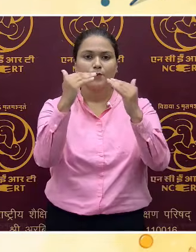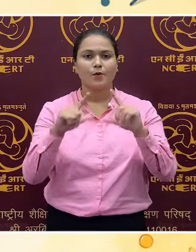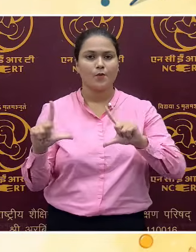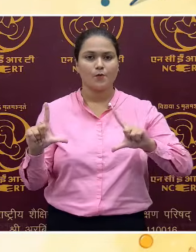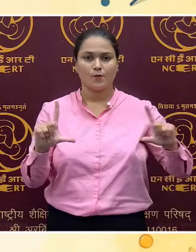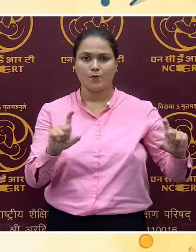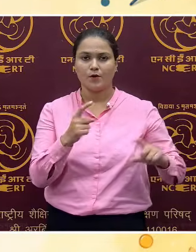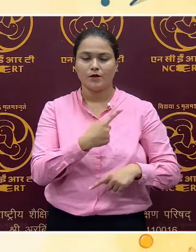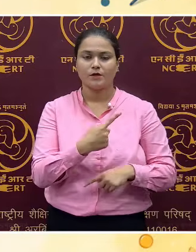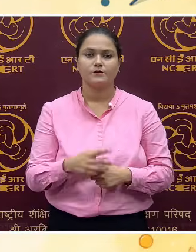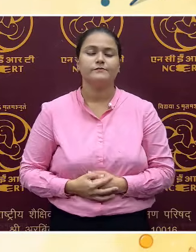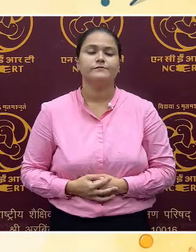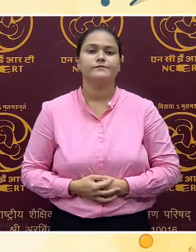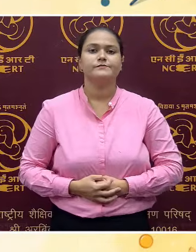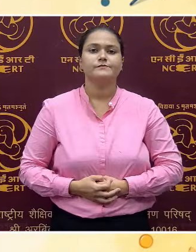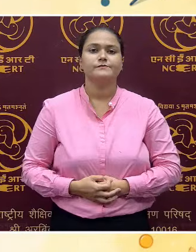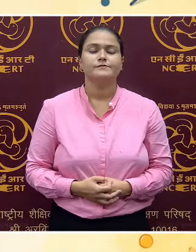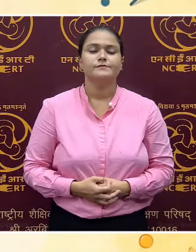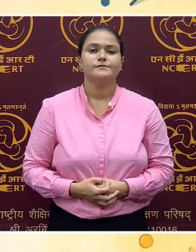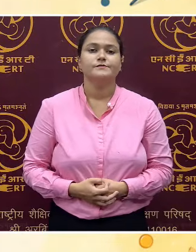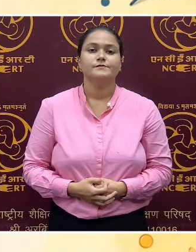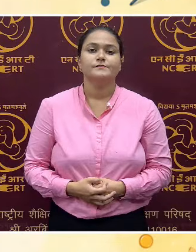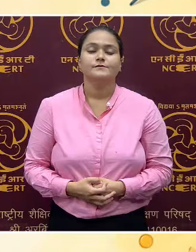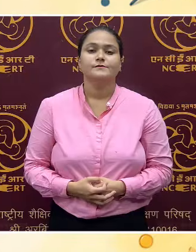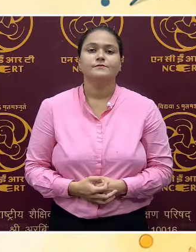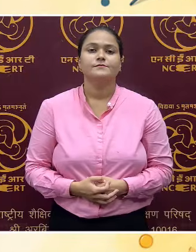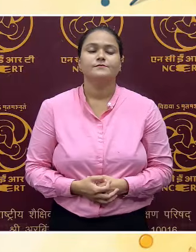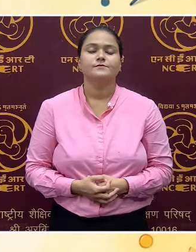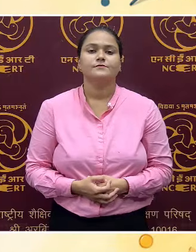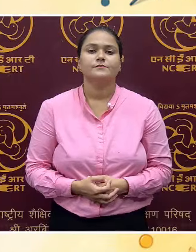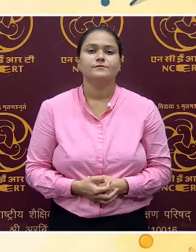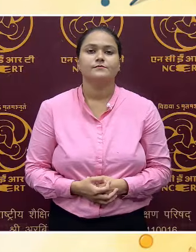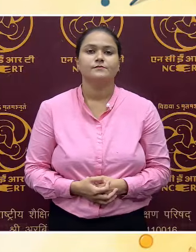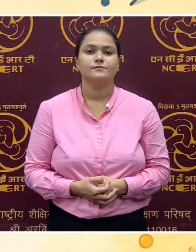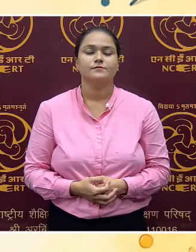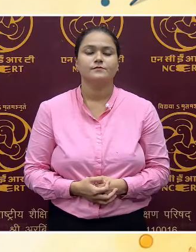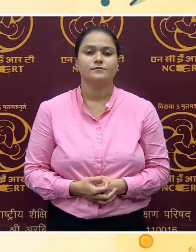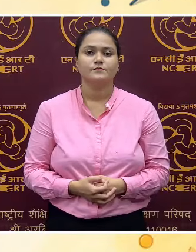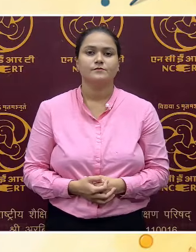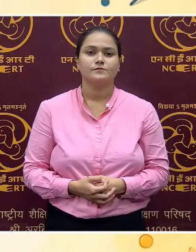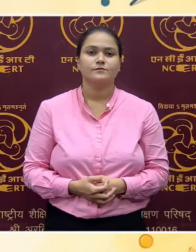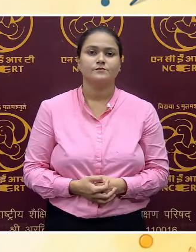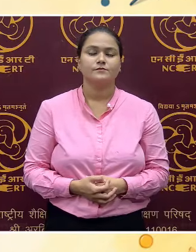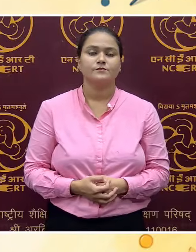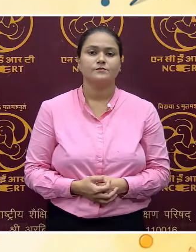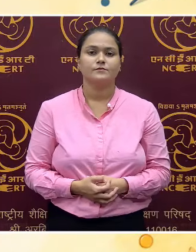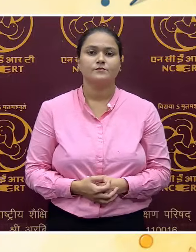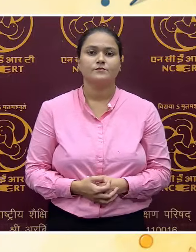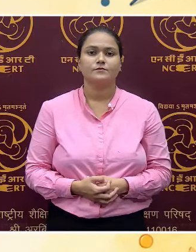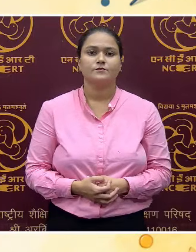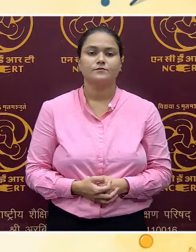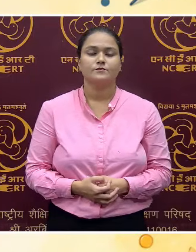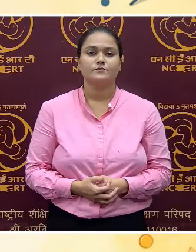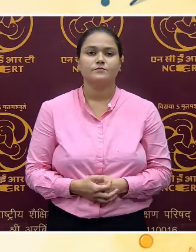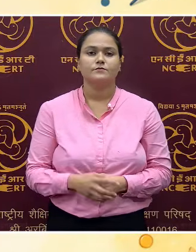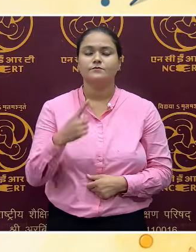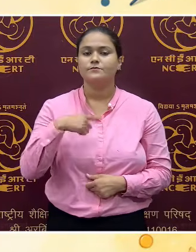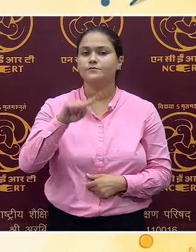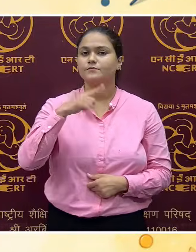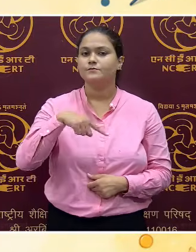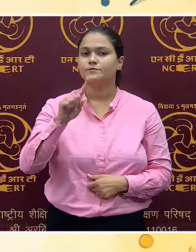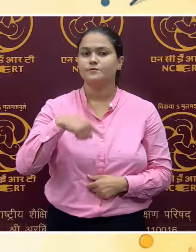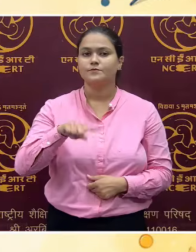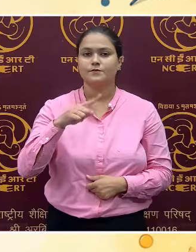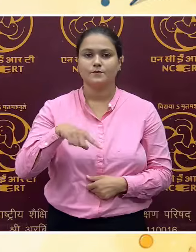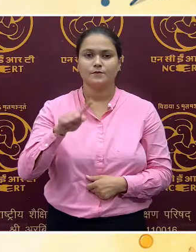is interactive content. We go on this and we land on virtual labs. So,